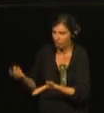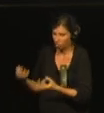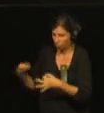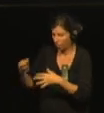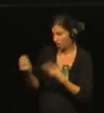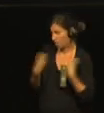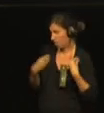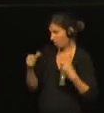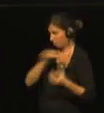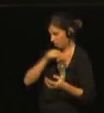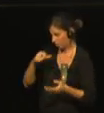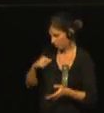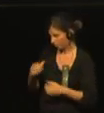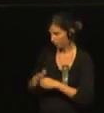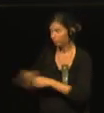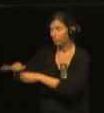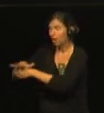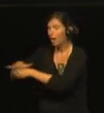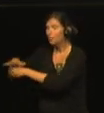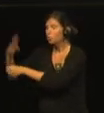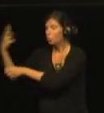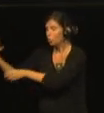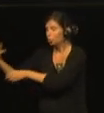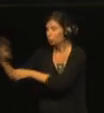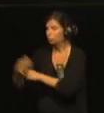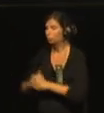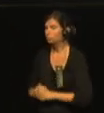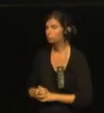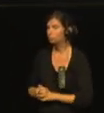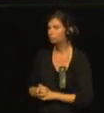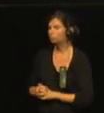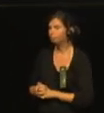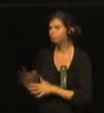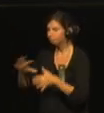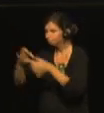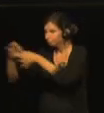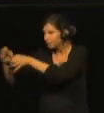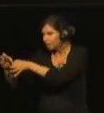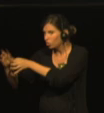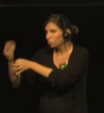Domain four, access to goods and services,